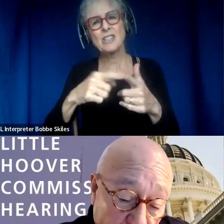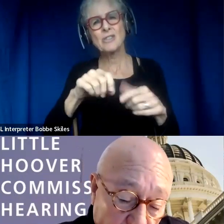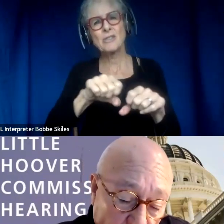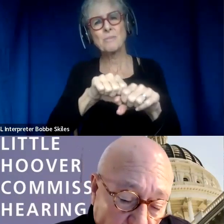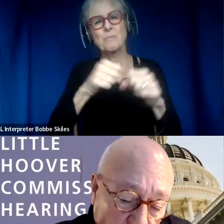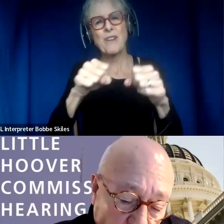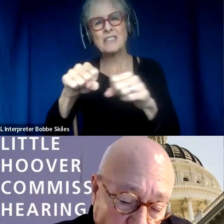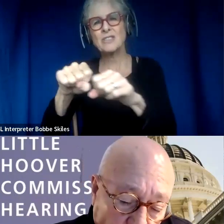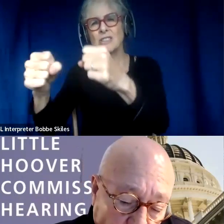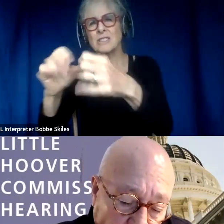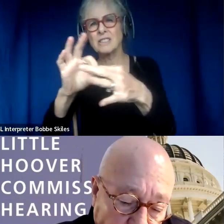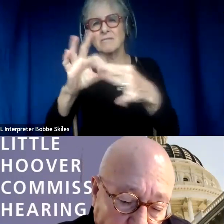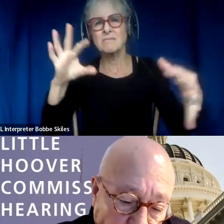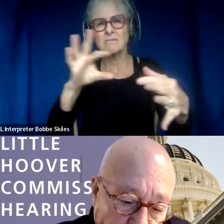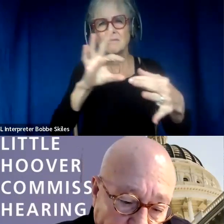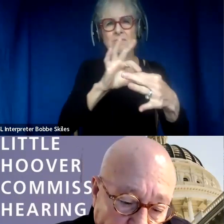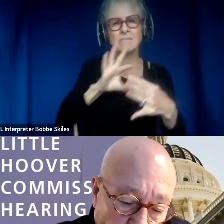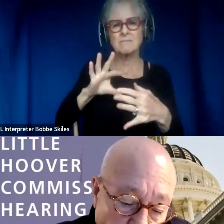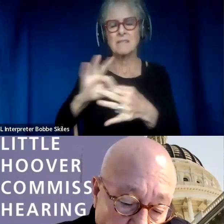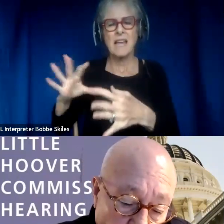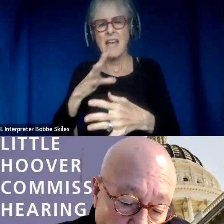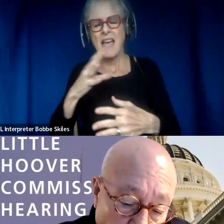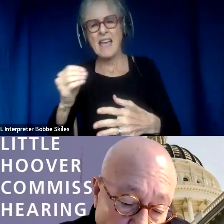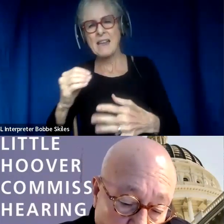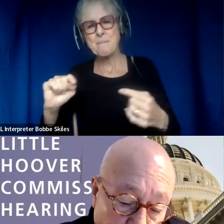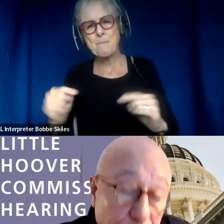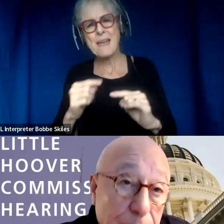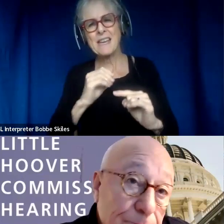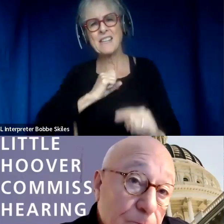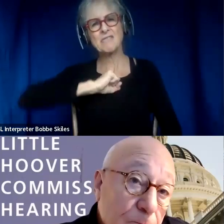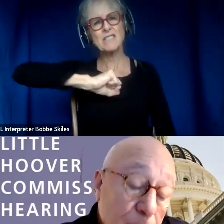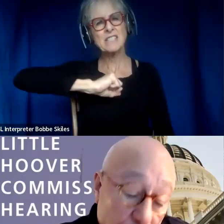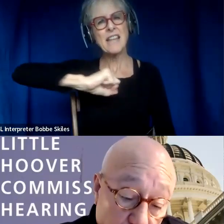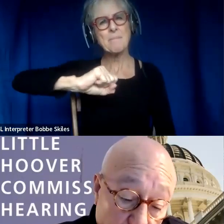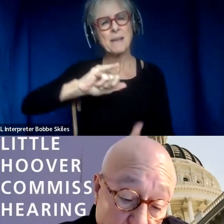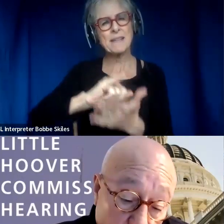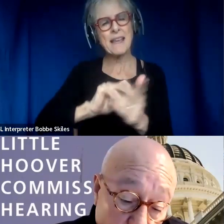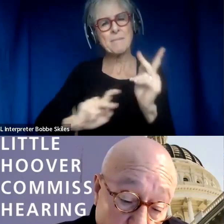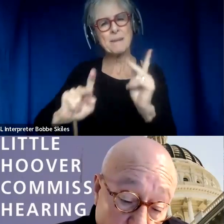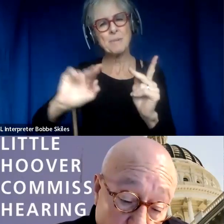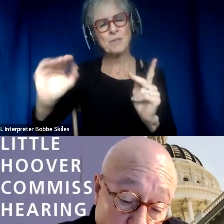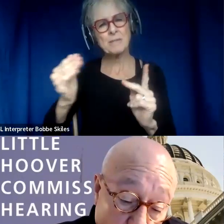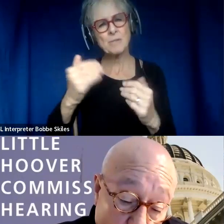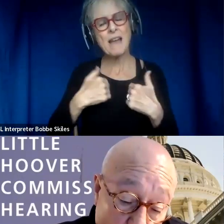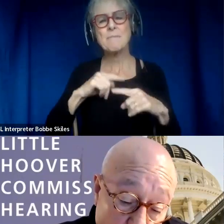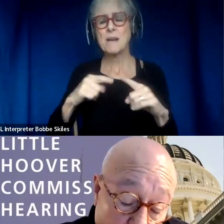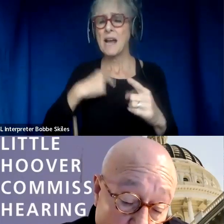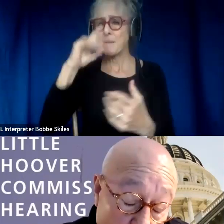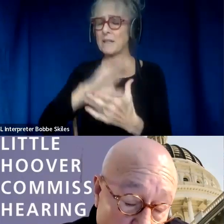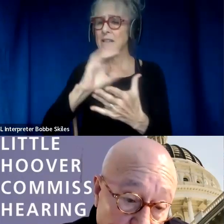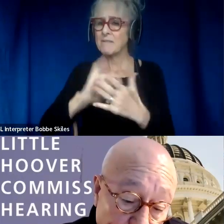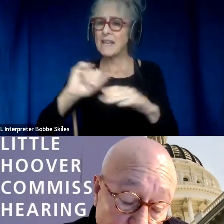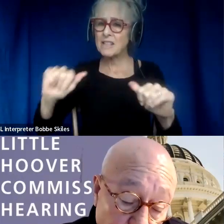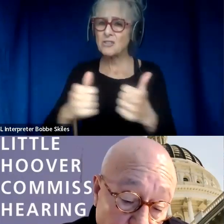longstanding pain and resentment that people have. But I believe that these challenges are